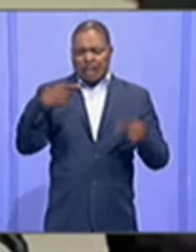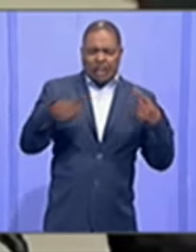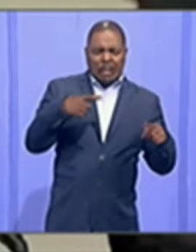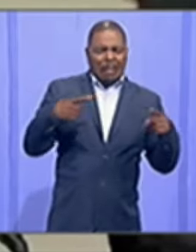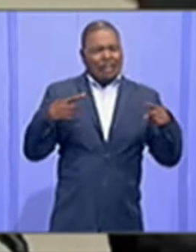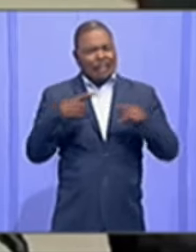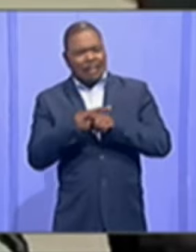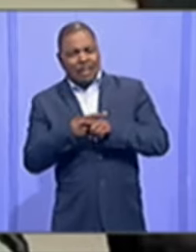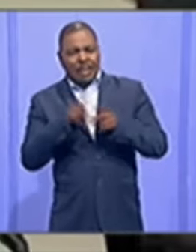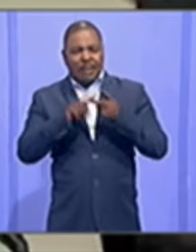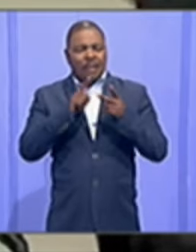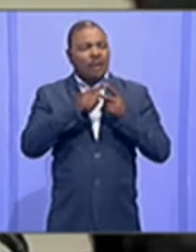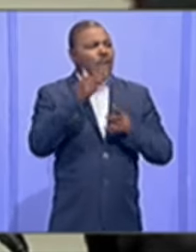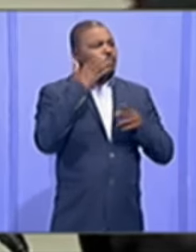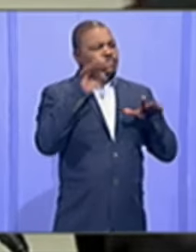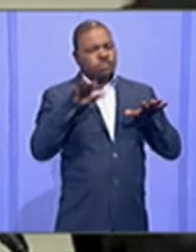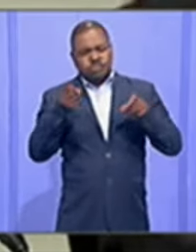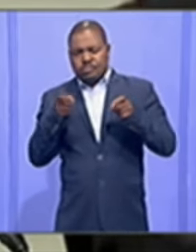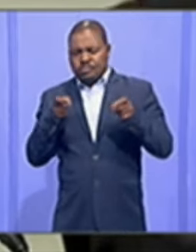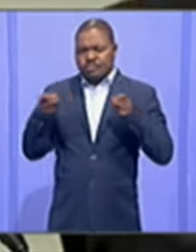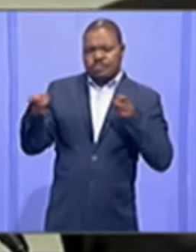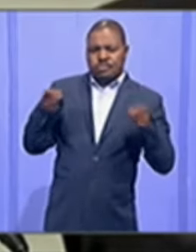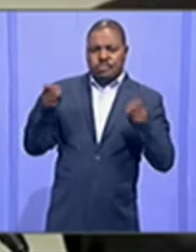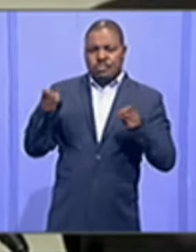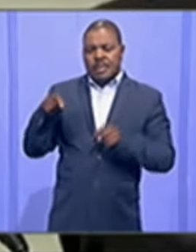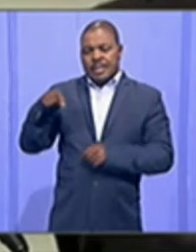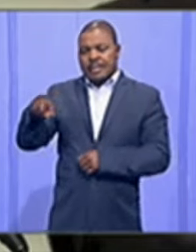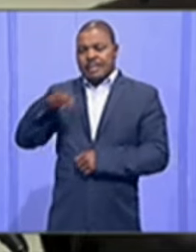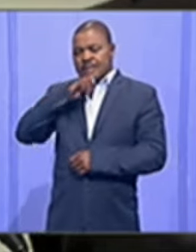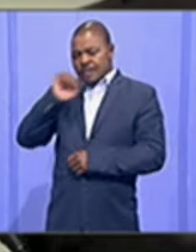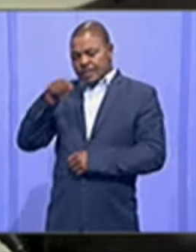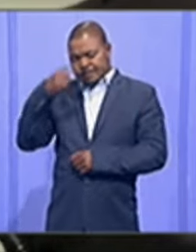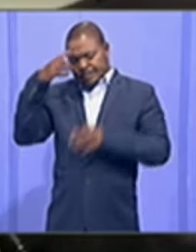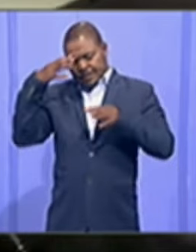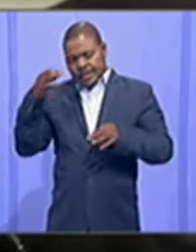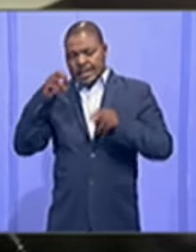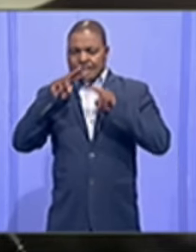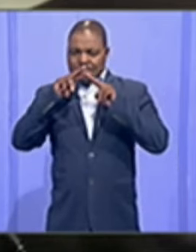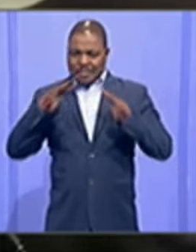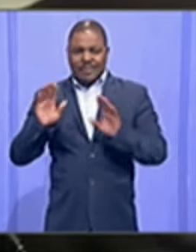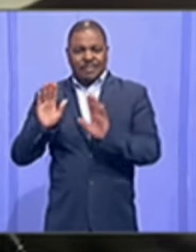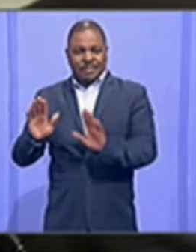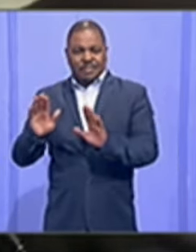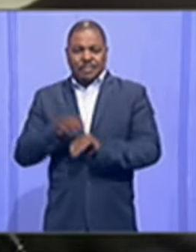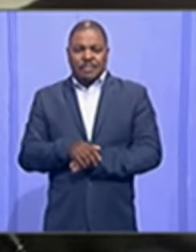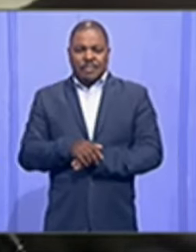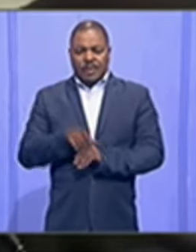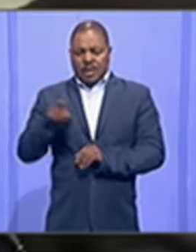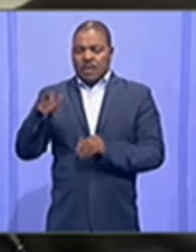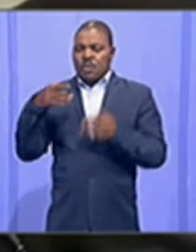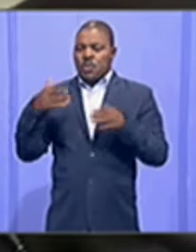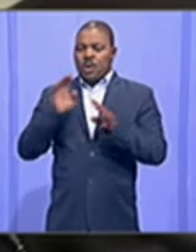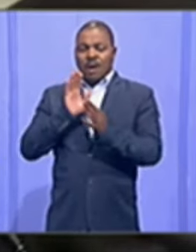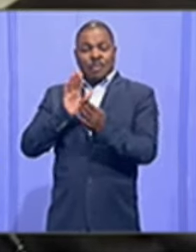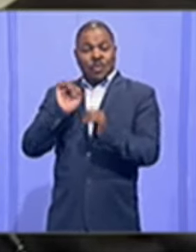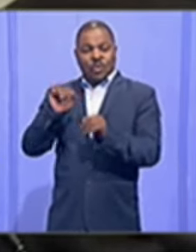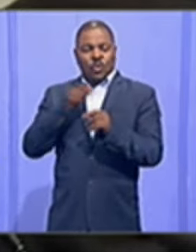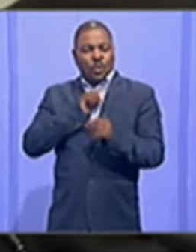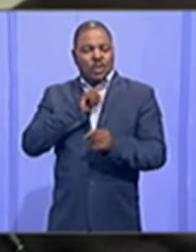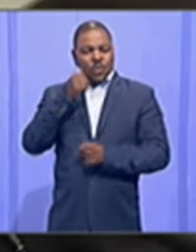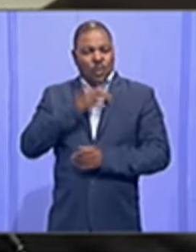and colonial expansion, His Majesty chose a path of peace. His approach was revolutionary, to build a